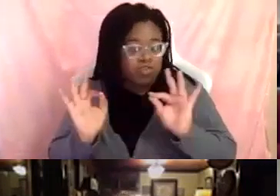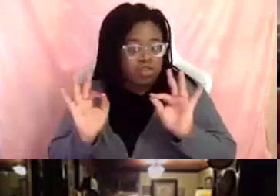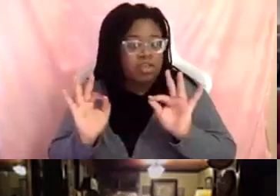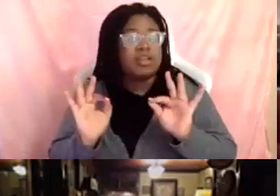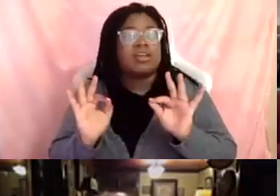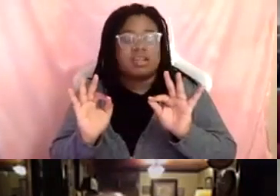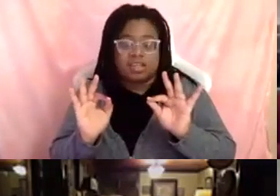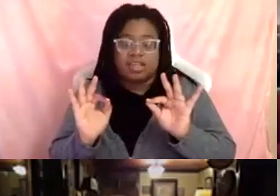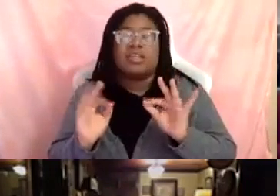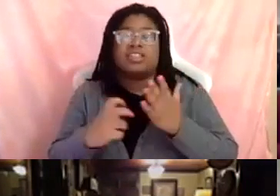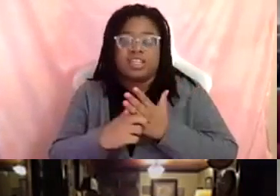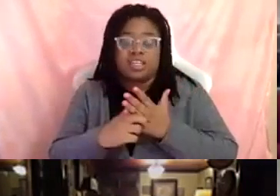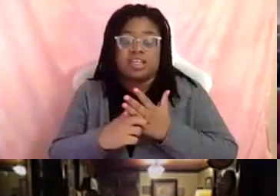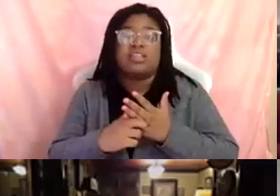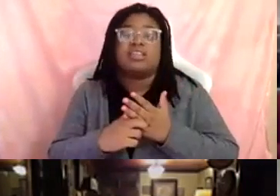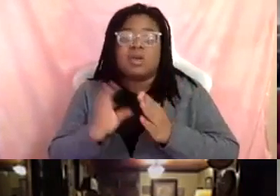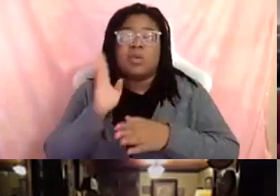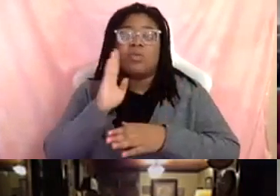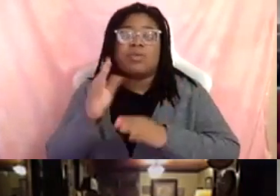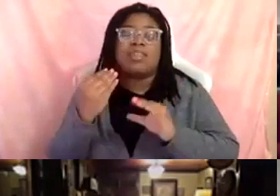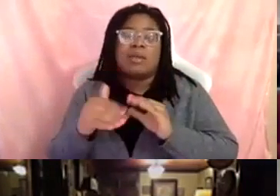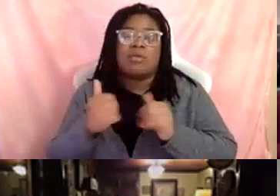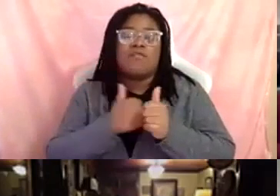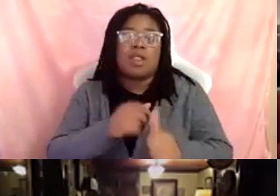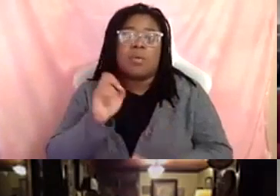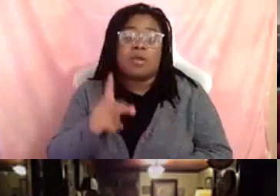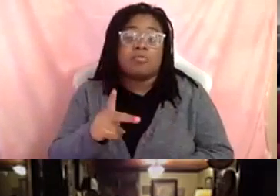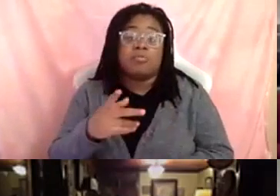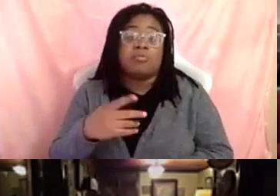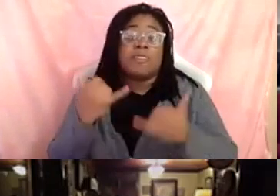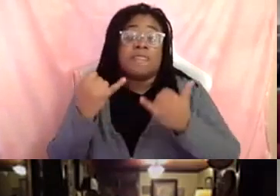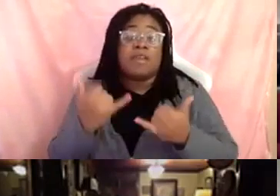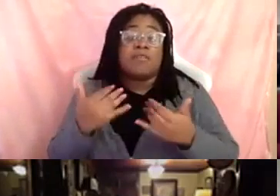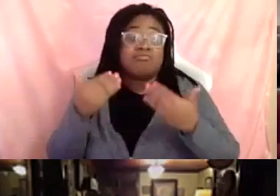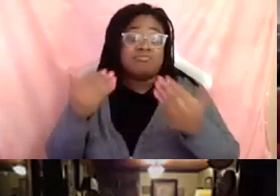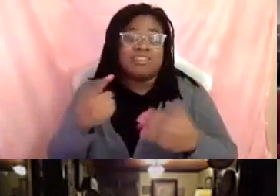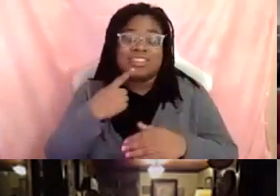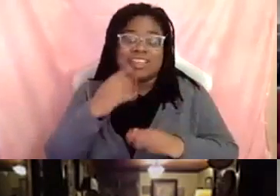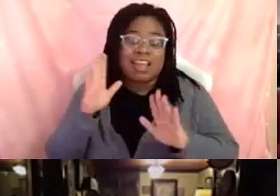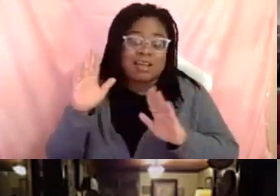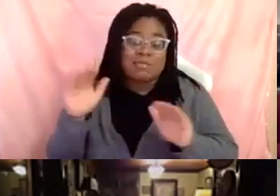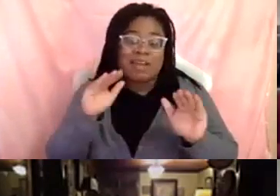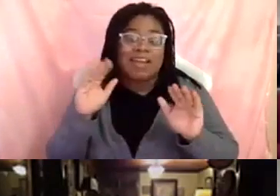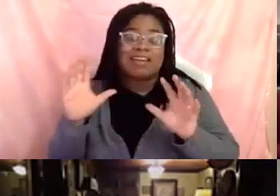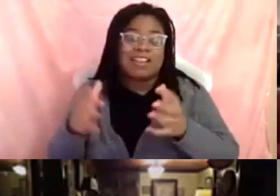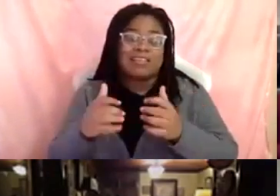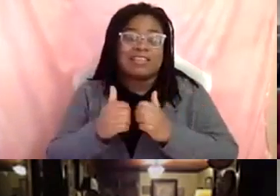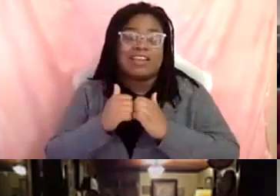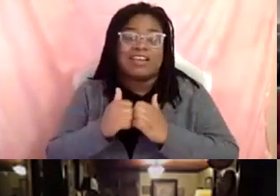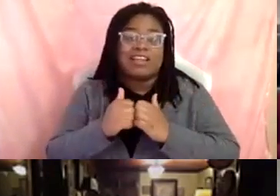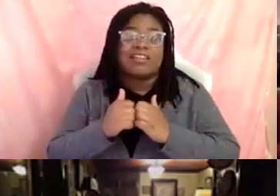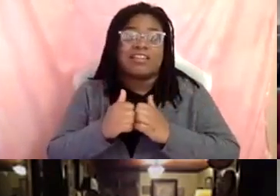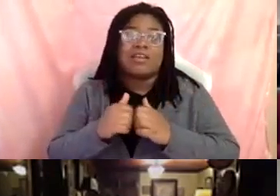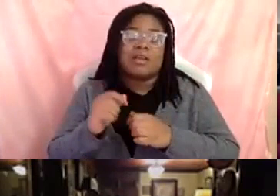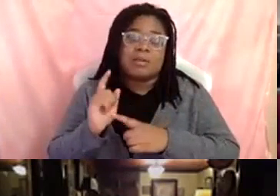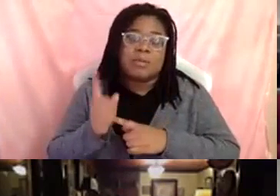to visit MoMA will be in that follow-up email. And now we invite you to say goodbye in a collective way. In a moment, we'll invite you